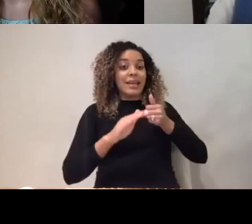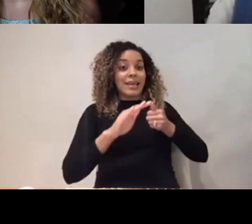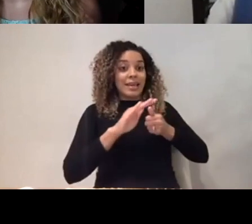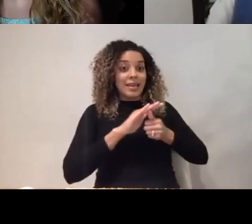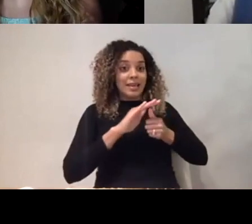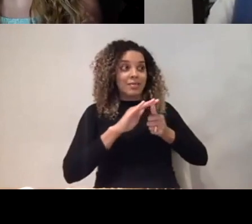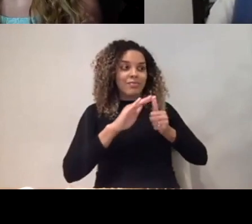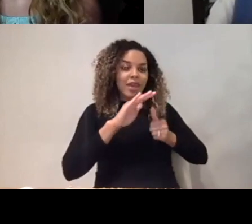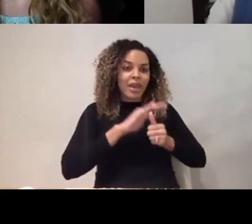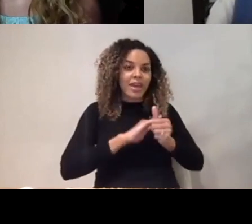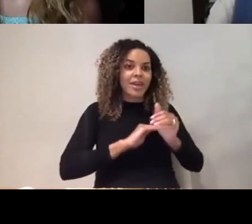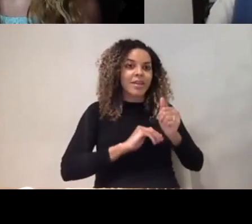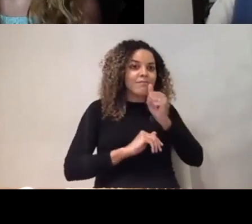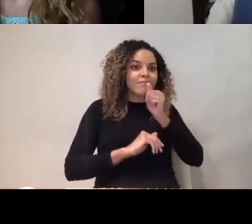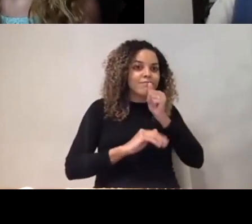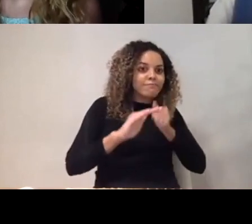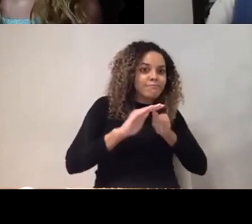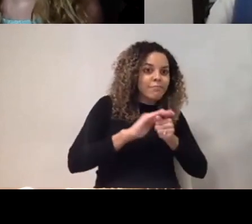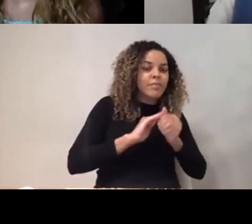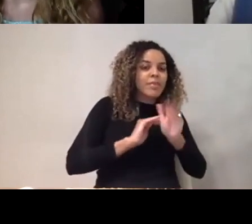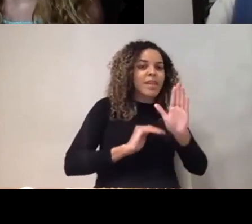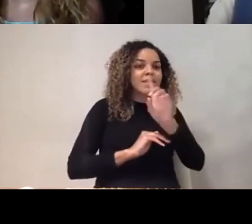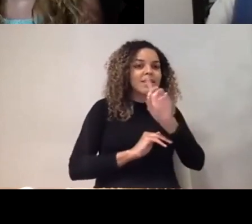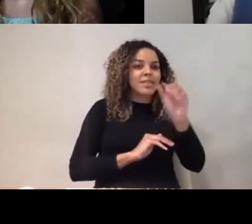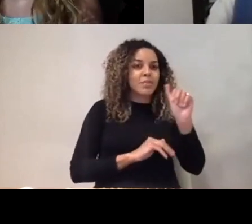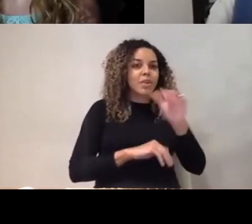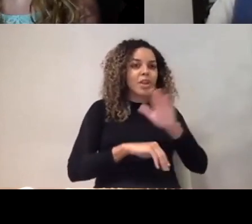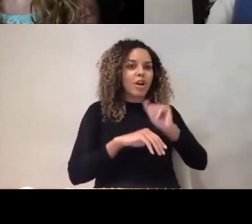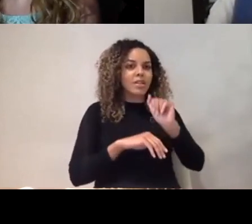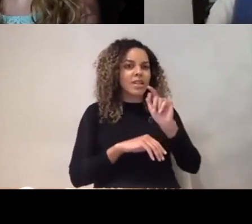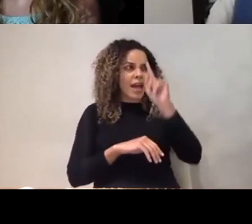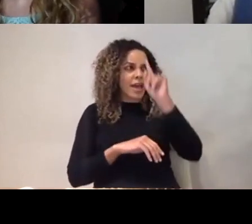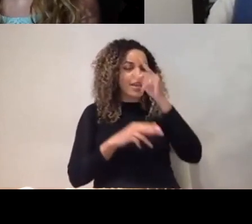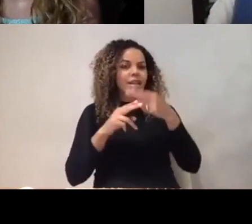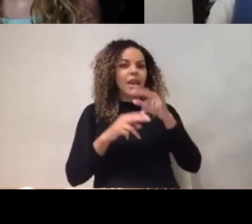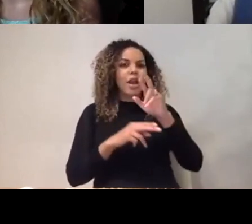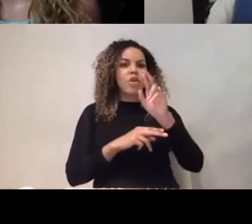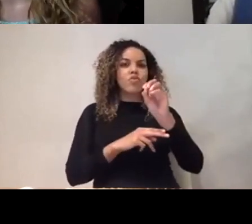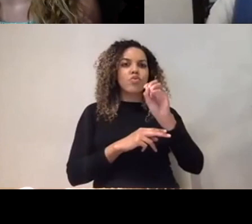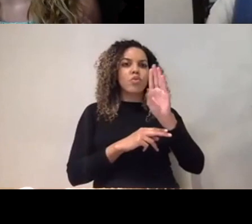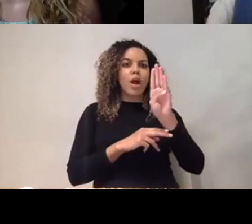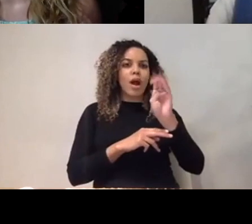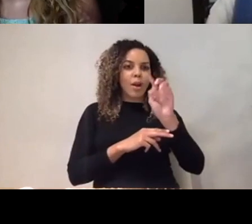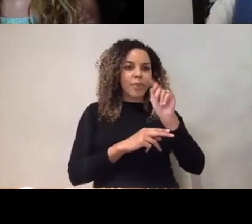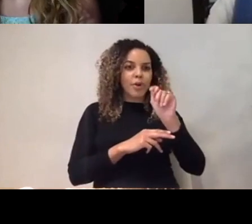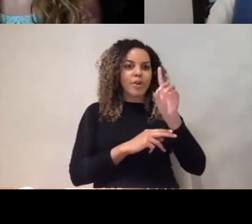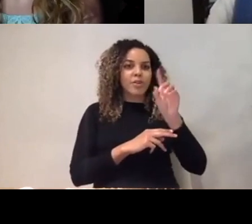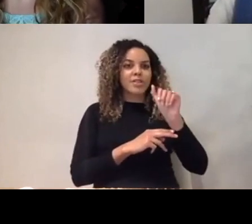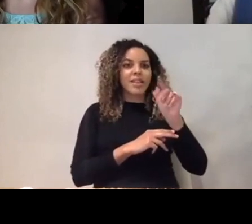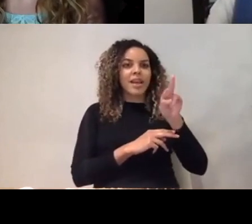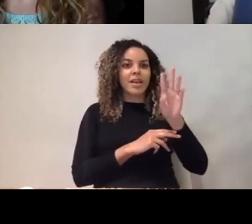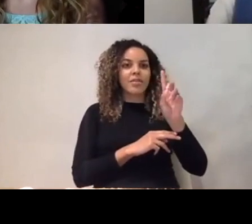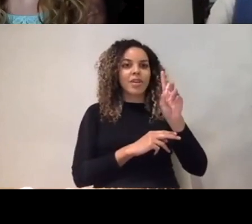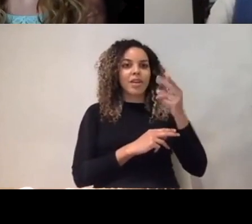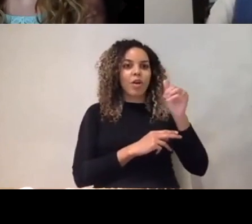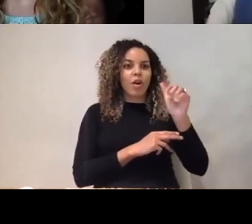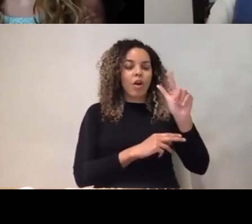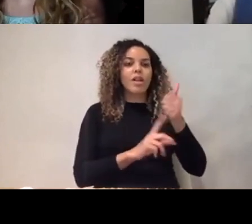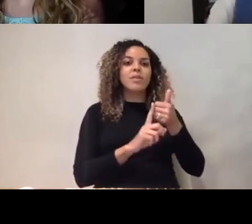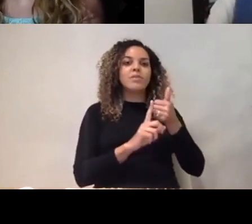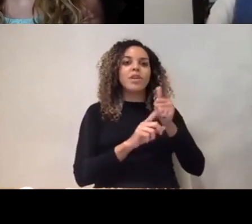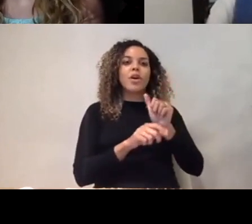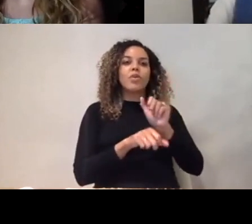set. It was, I believe his name is Robert David Hall. He played the mortician on the original CSI, and he's a